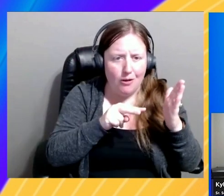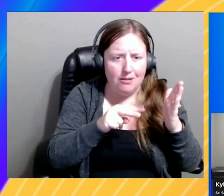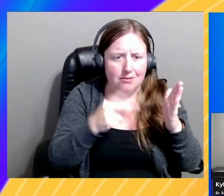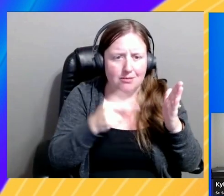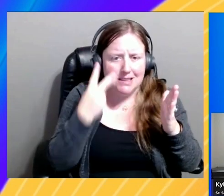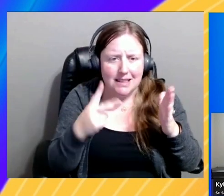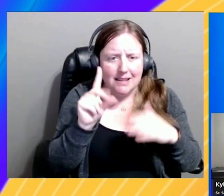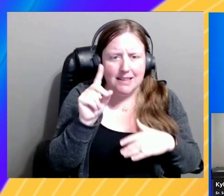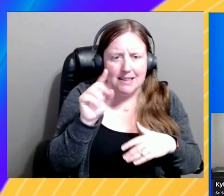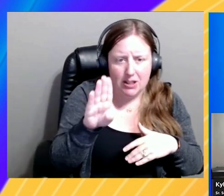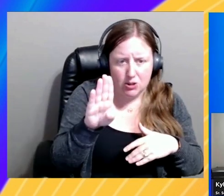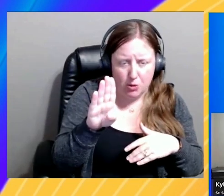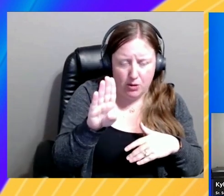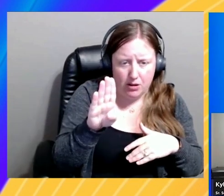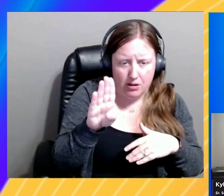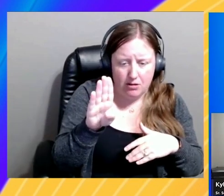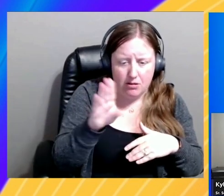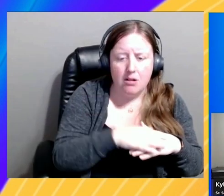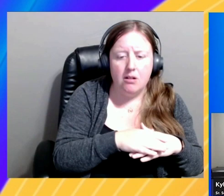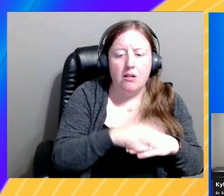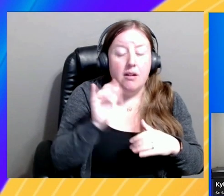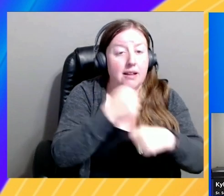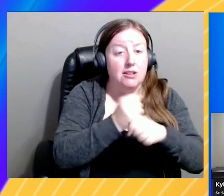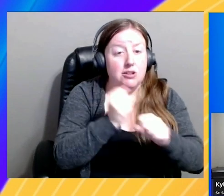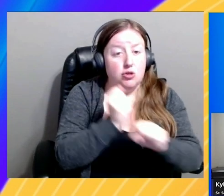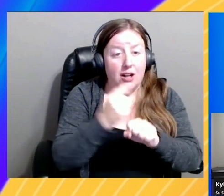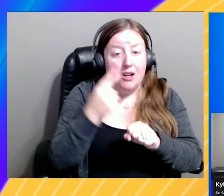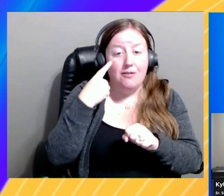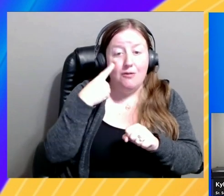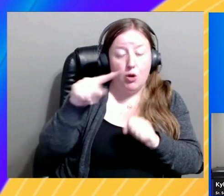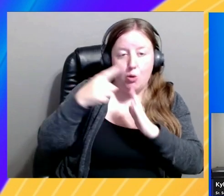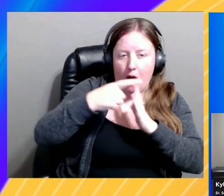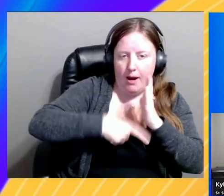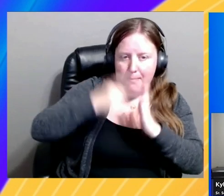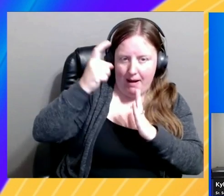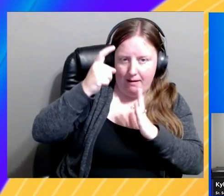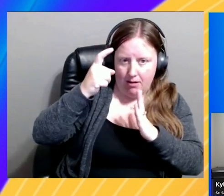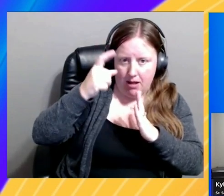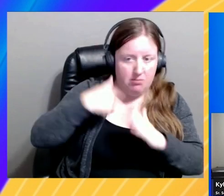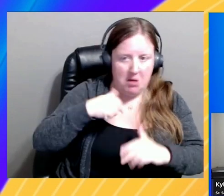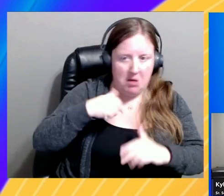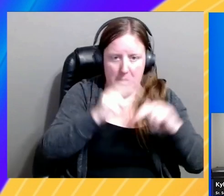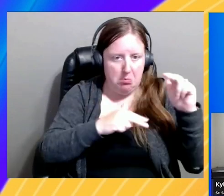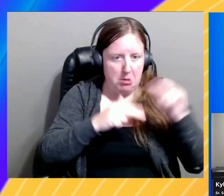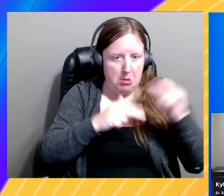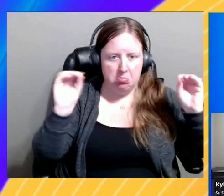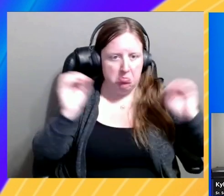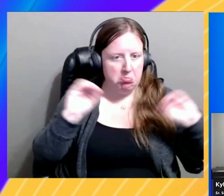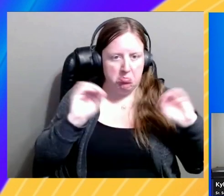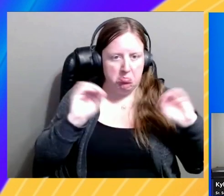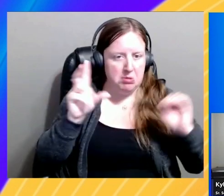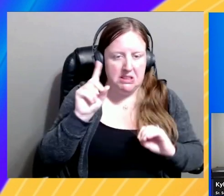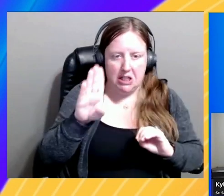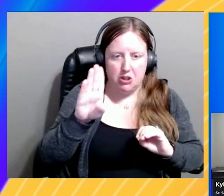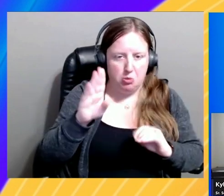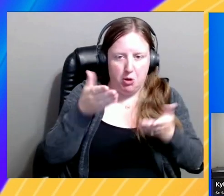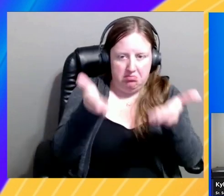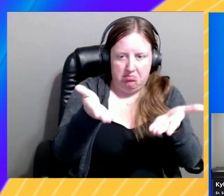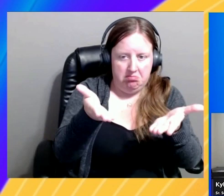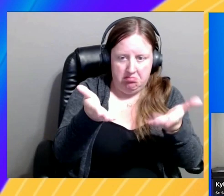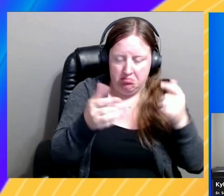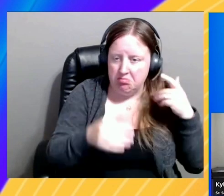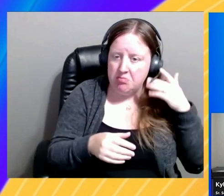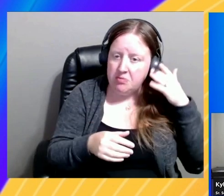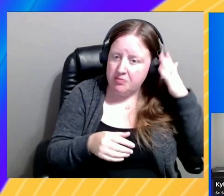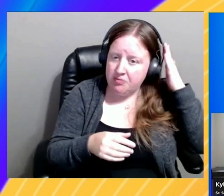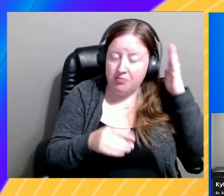that is generated for you automatically. Like, I didn't build any of this dashboarding. This is all just coming out of the